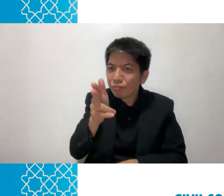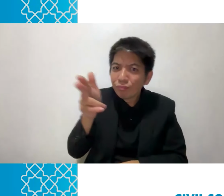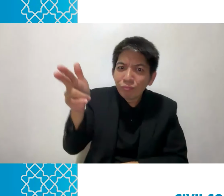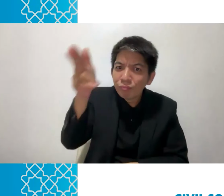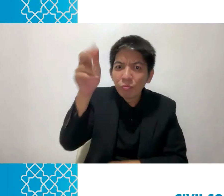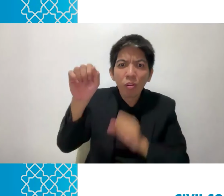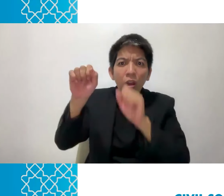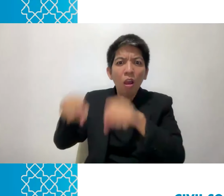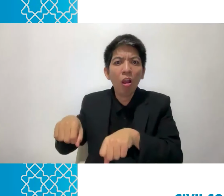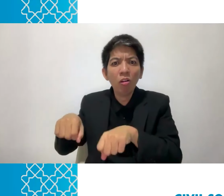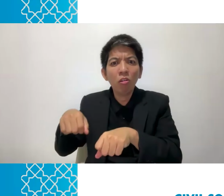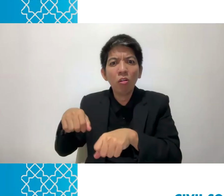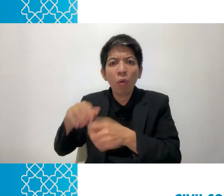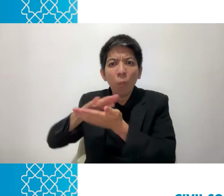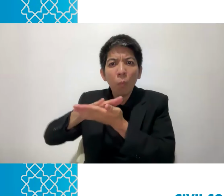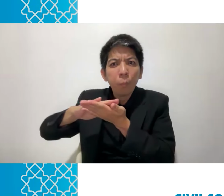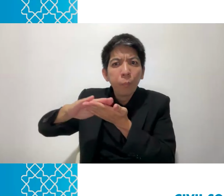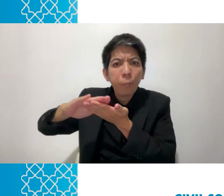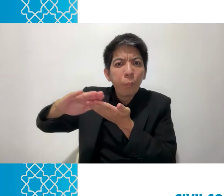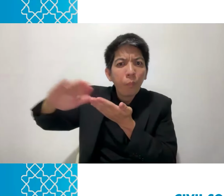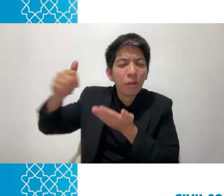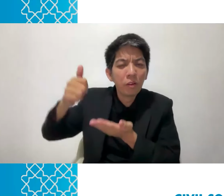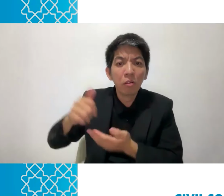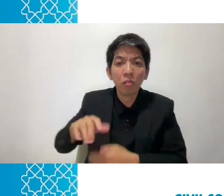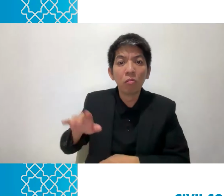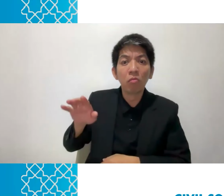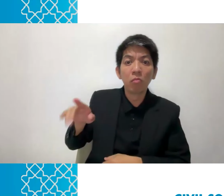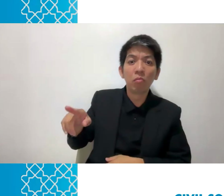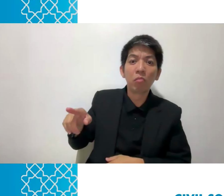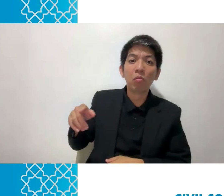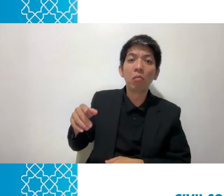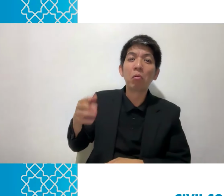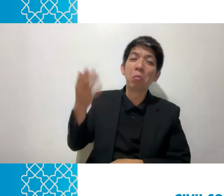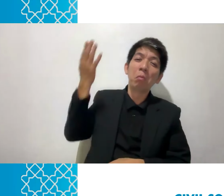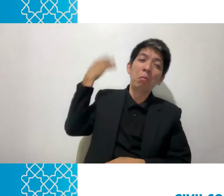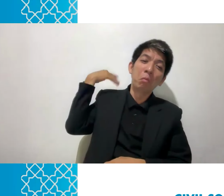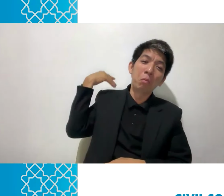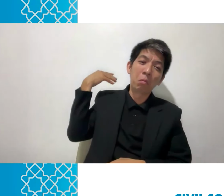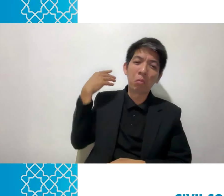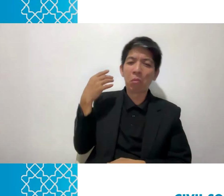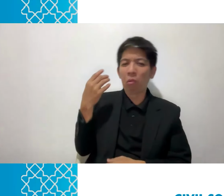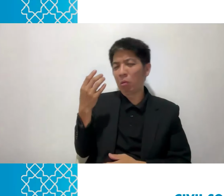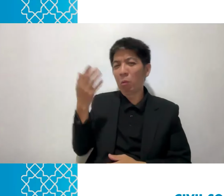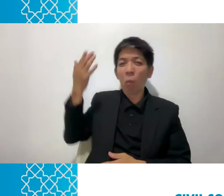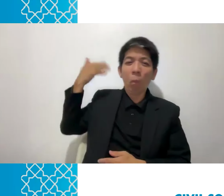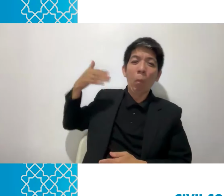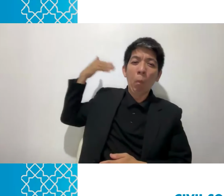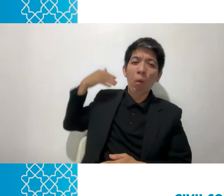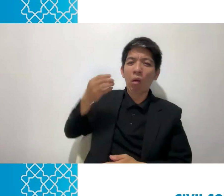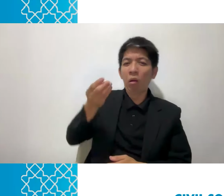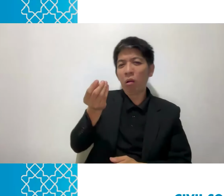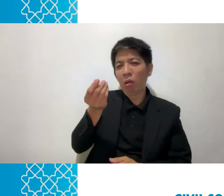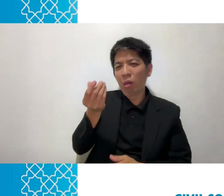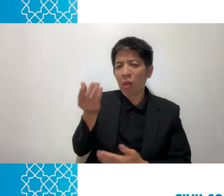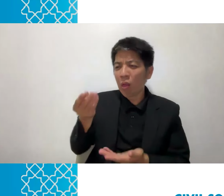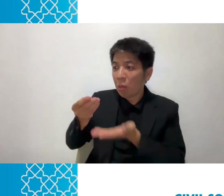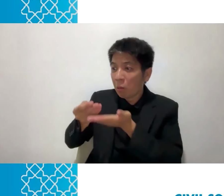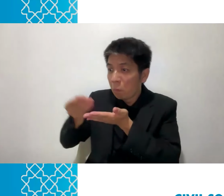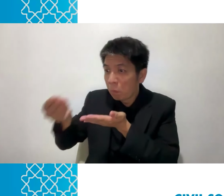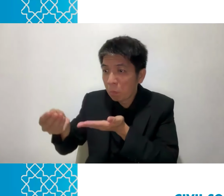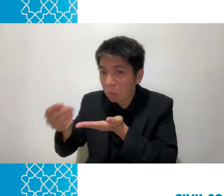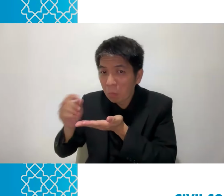naturally, you don't have the financial resources to acquire land. So they basically asked the local